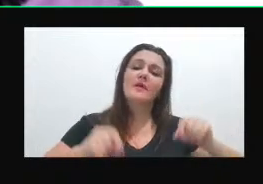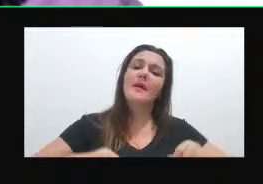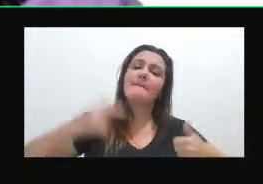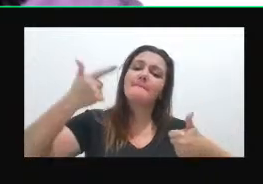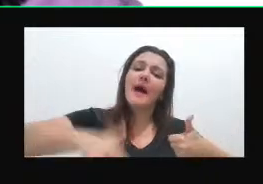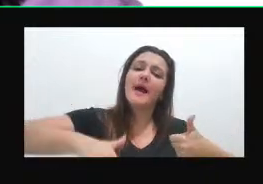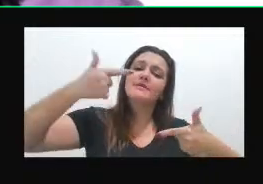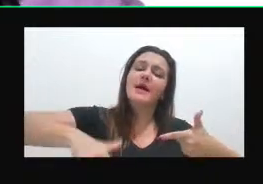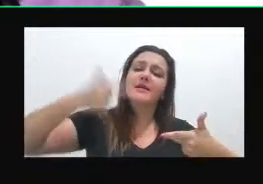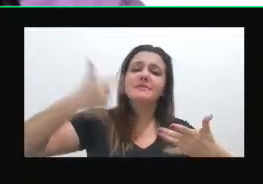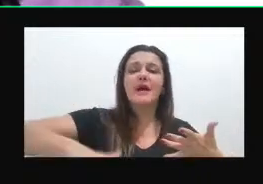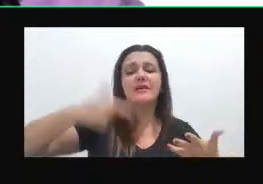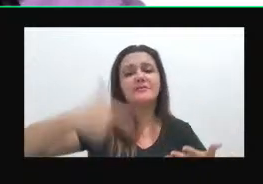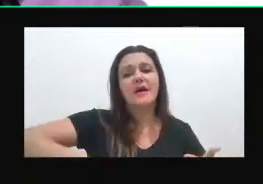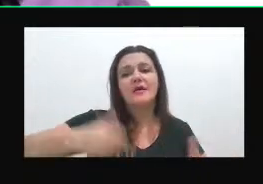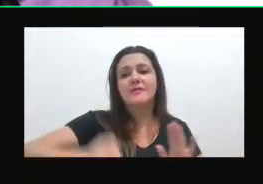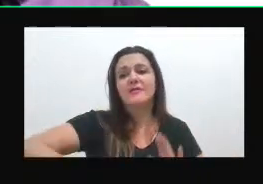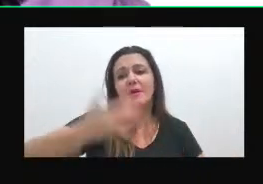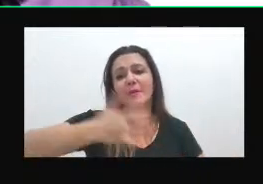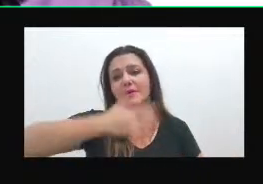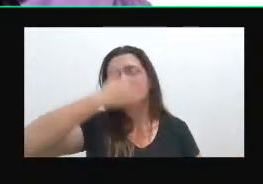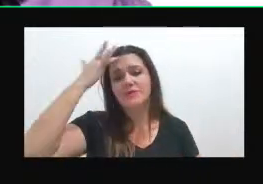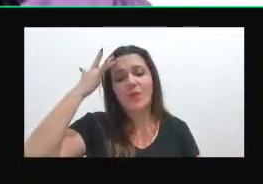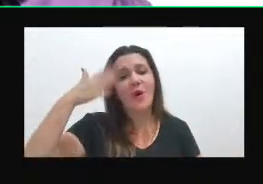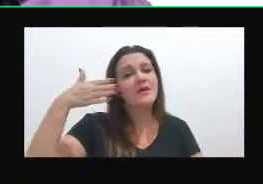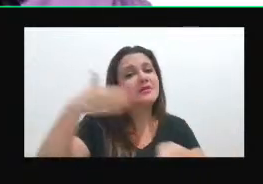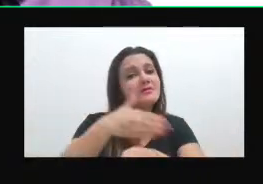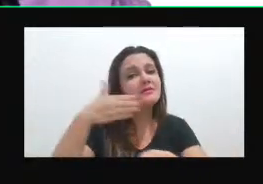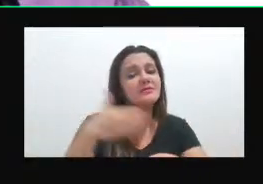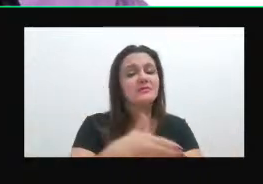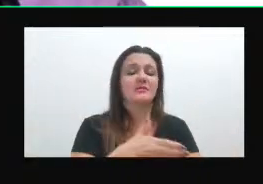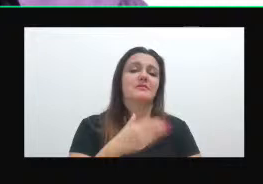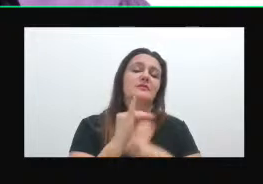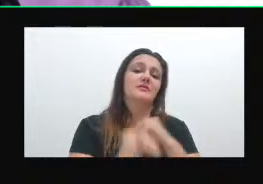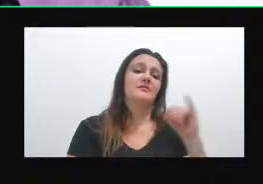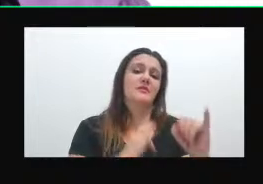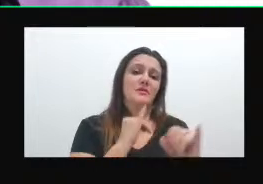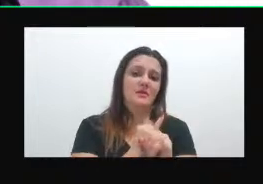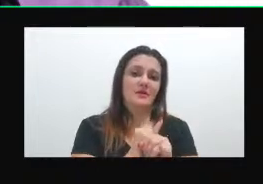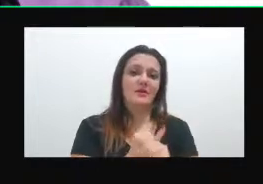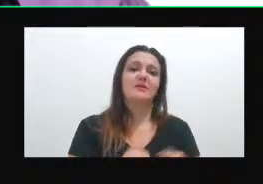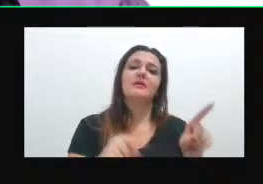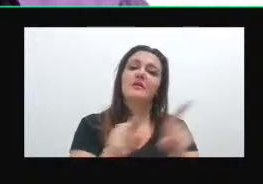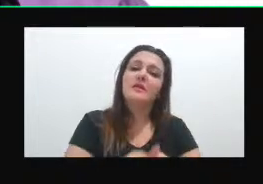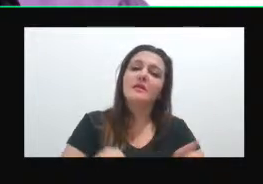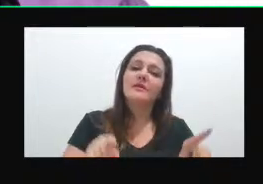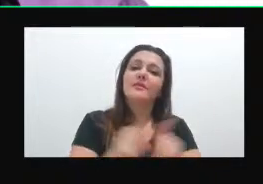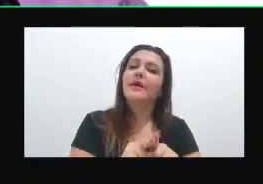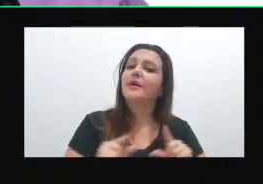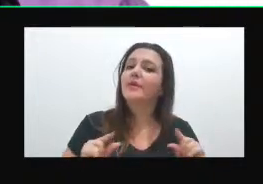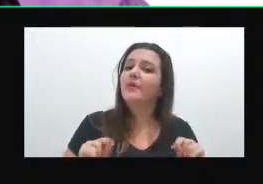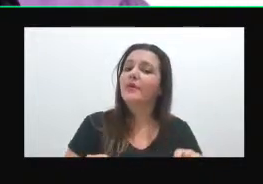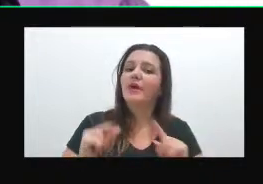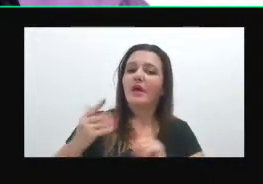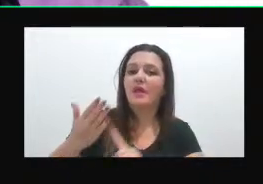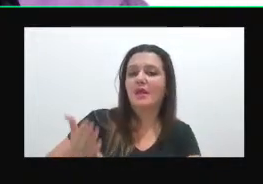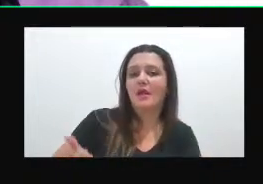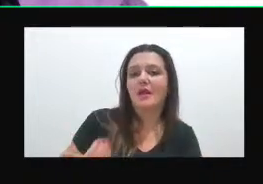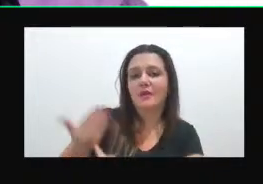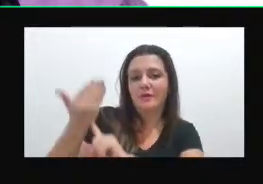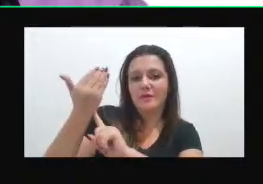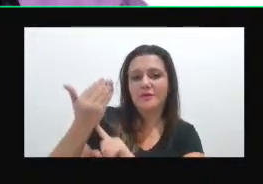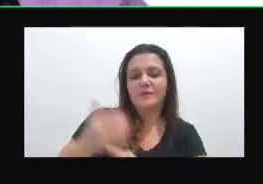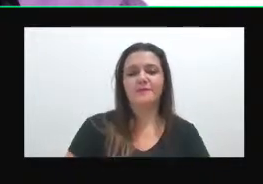access um, to technology, and I